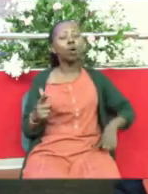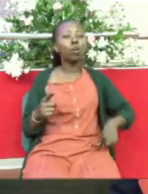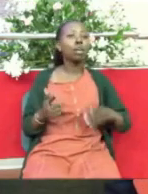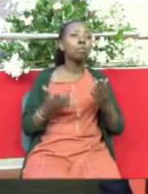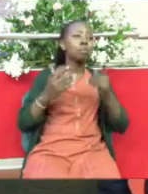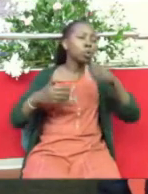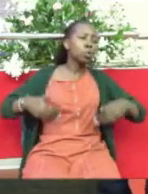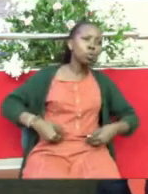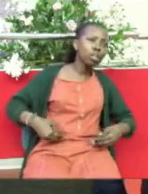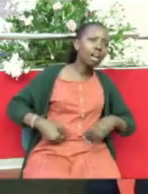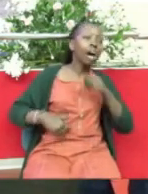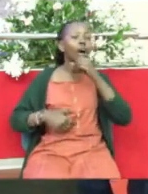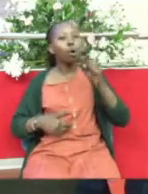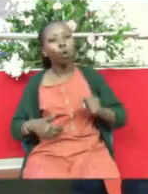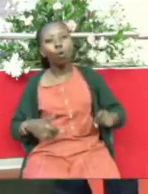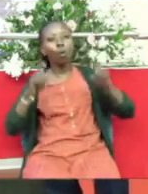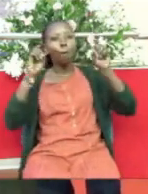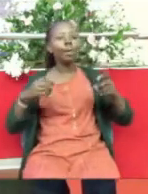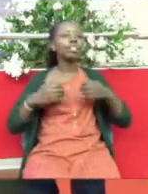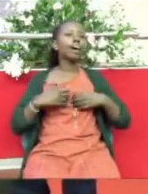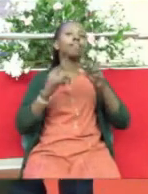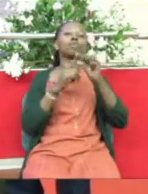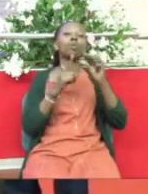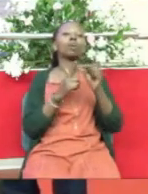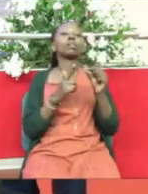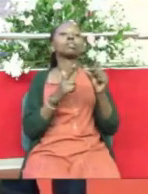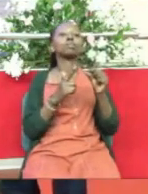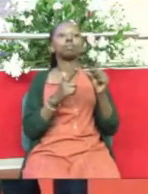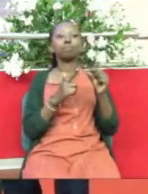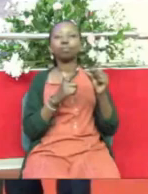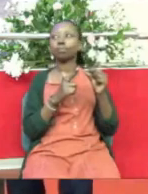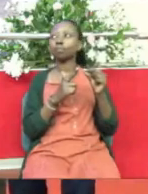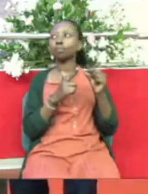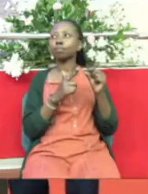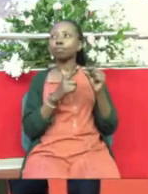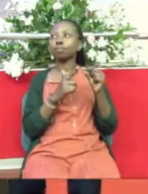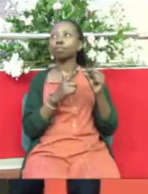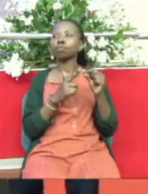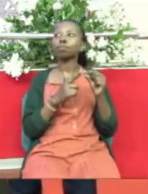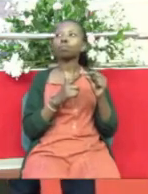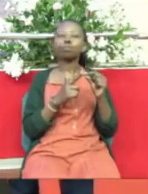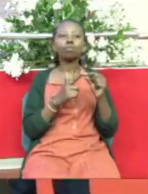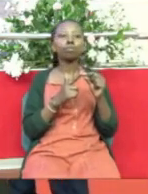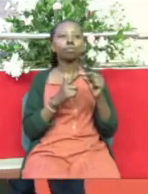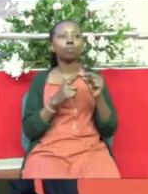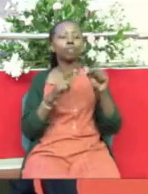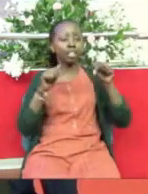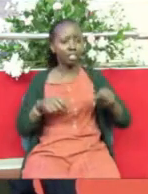or you are an old person. You need the word of God. Unahitaji neno la Mungu wewe ni kijana ama wewe ni mzee. In this